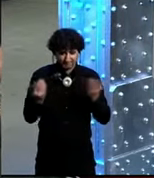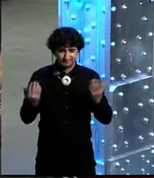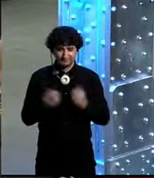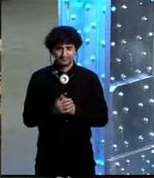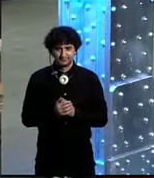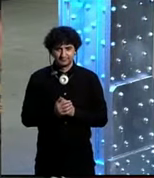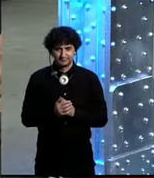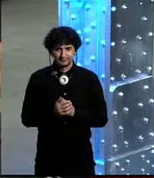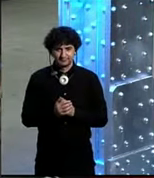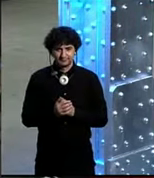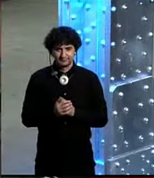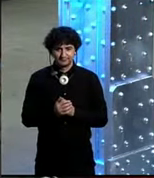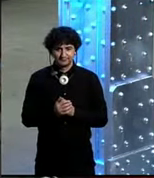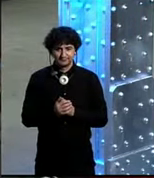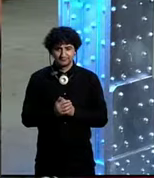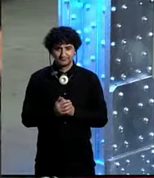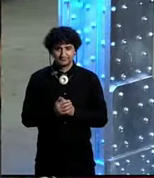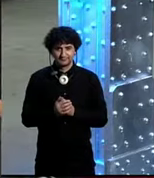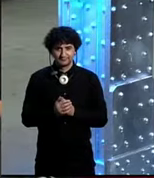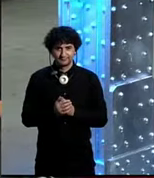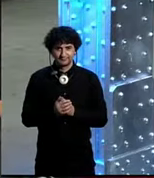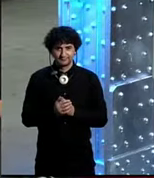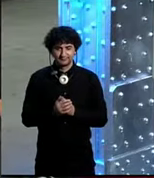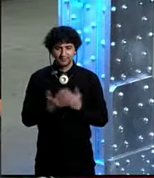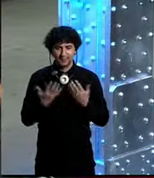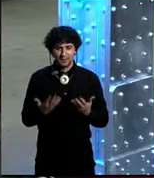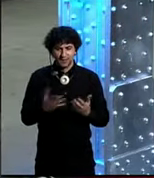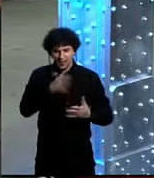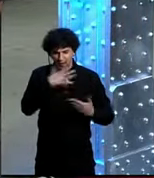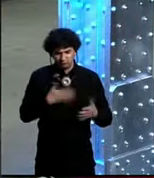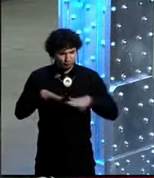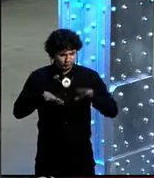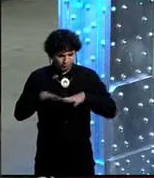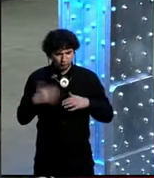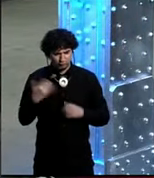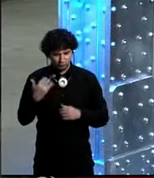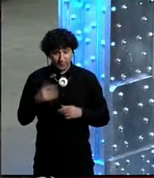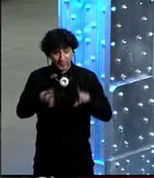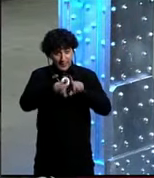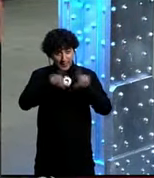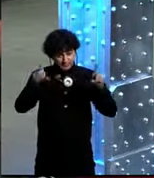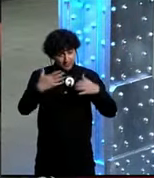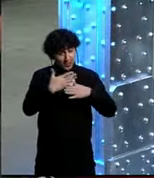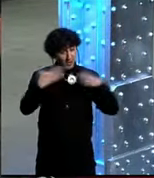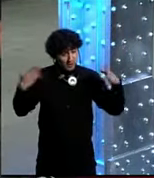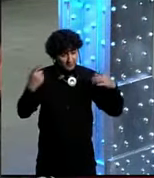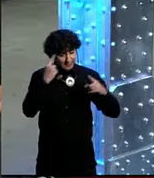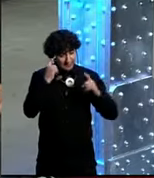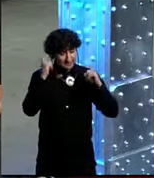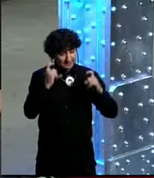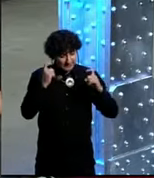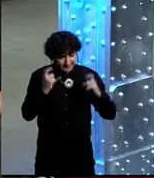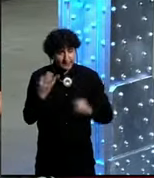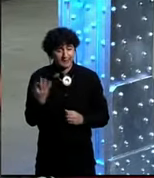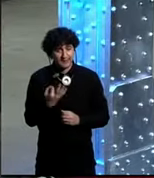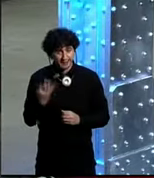MIPCOM, MIPTV, MIPQ, well, you know, things are moving a lot. The big companies are trying to get, I mean, not to lose the